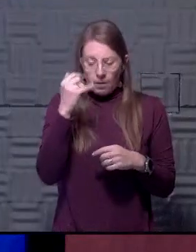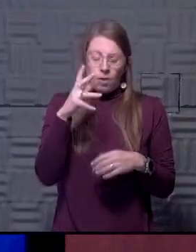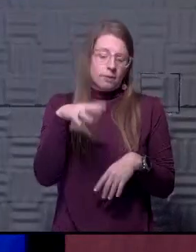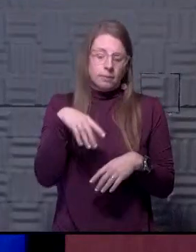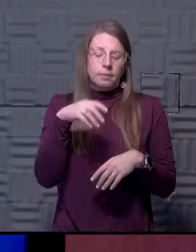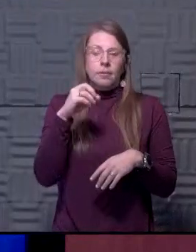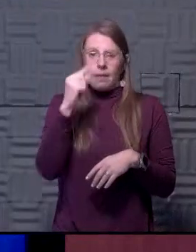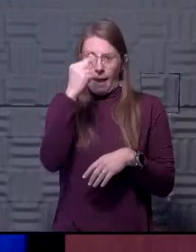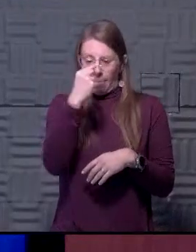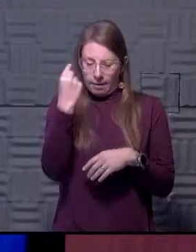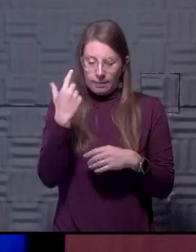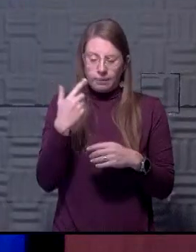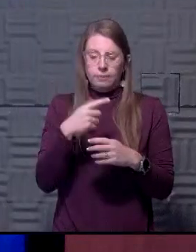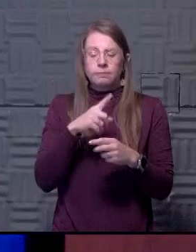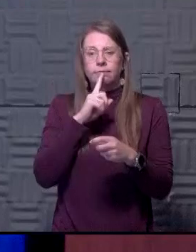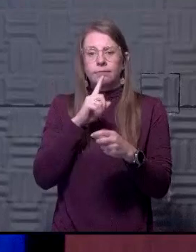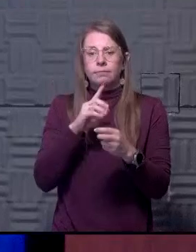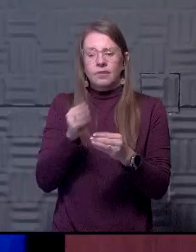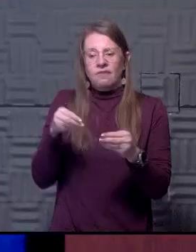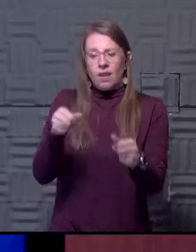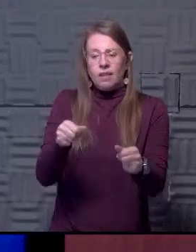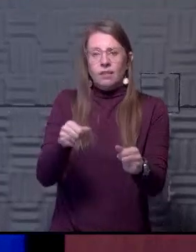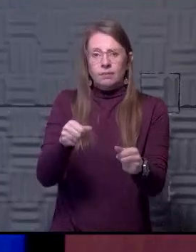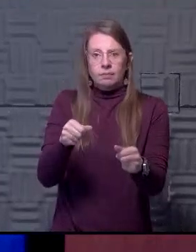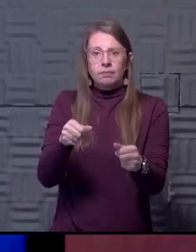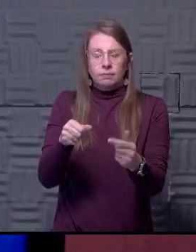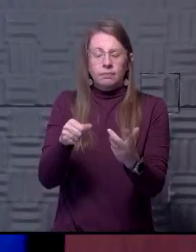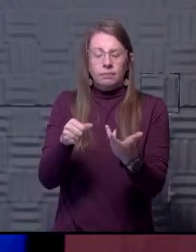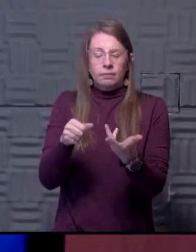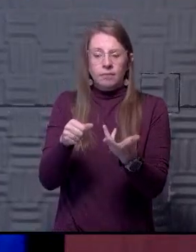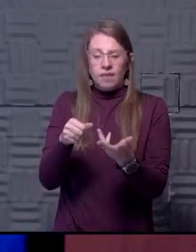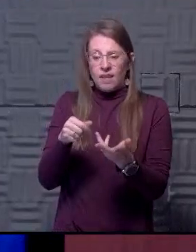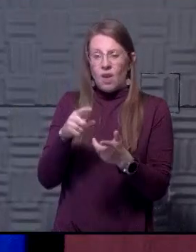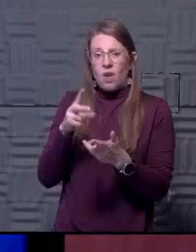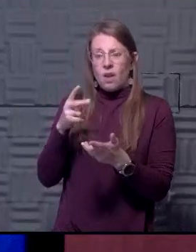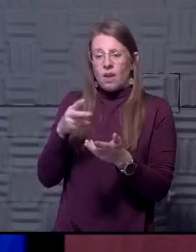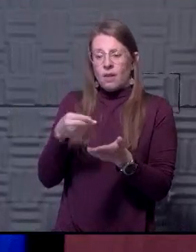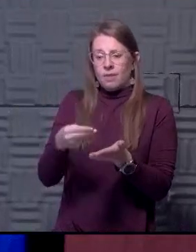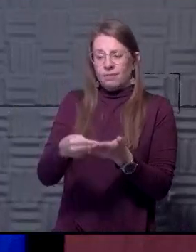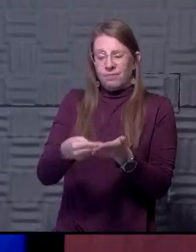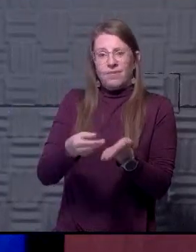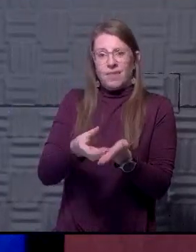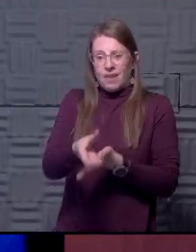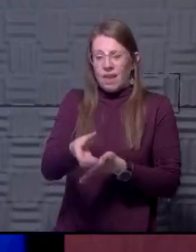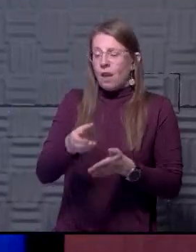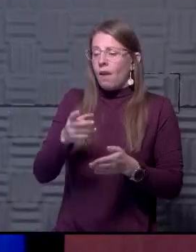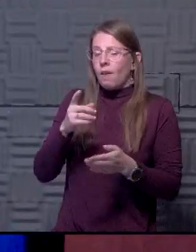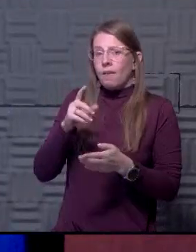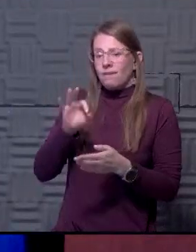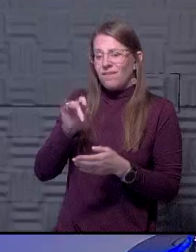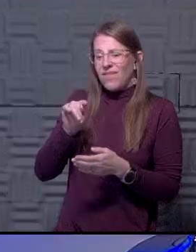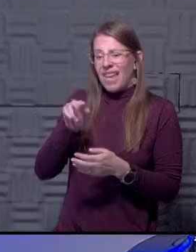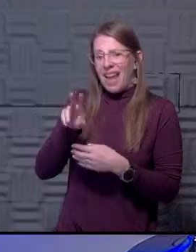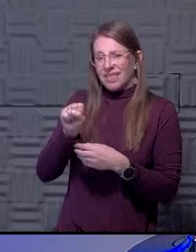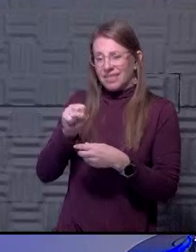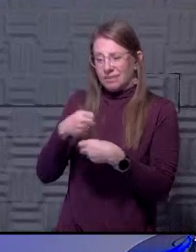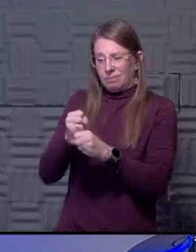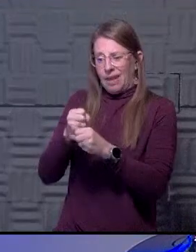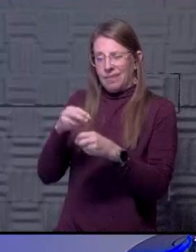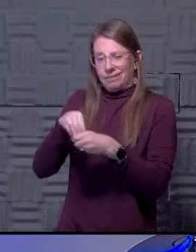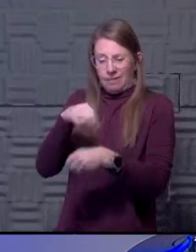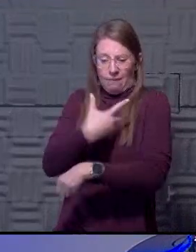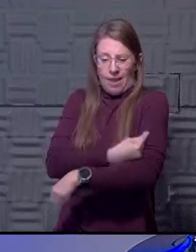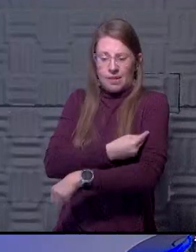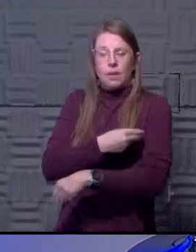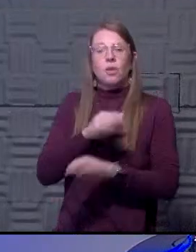that the vaccine is made from a fetus and they should not get the vaccine. Okay, we addressed this question from an individual last week. It